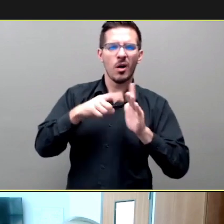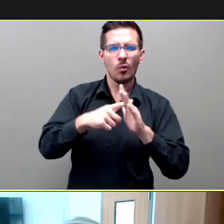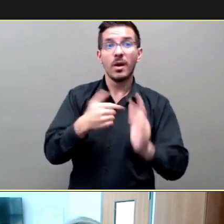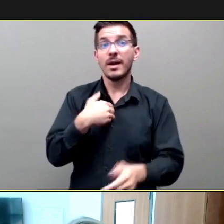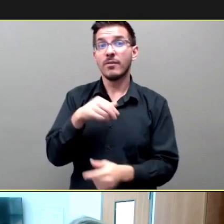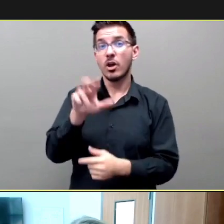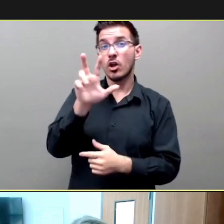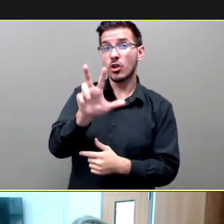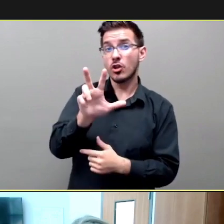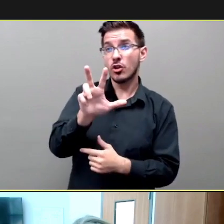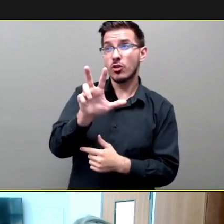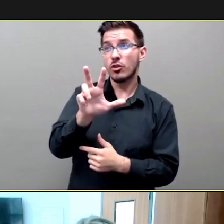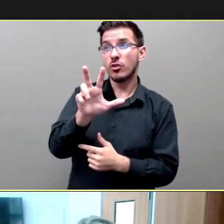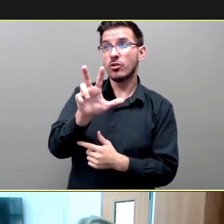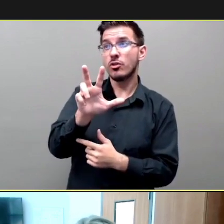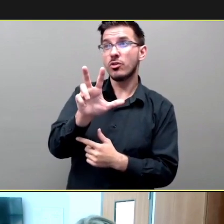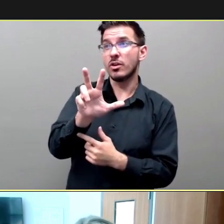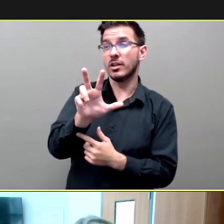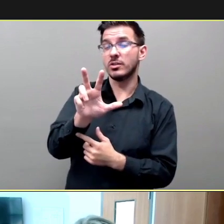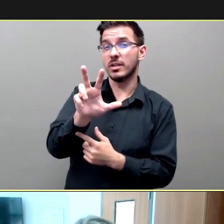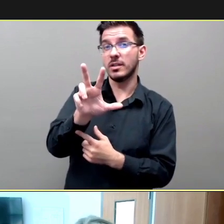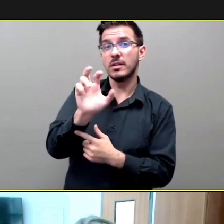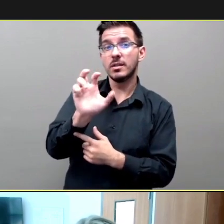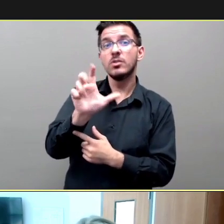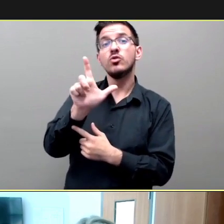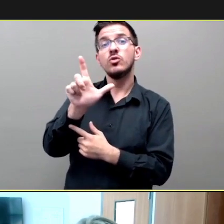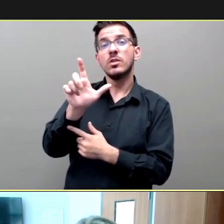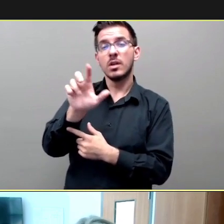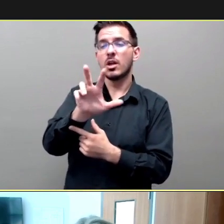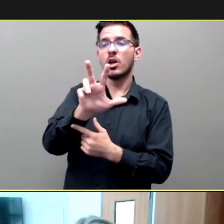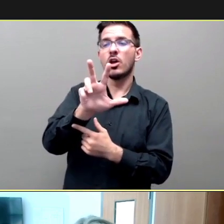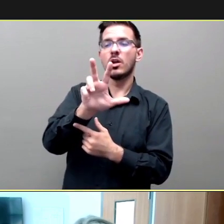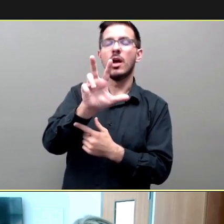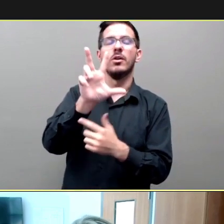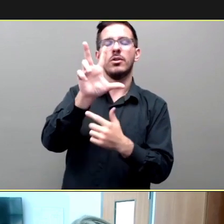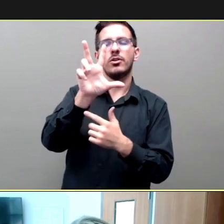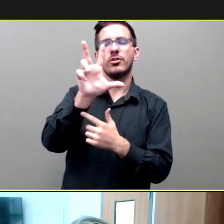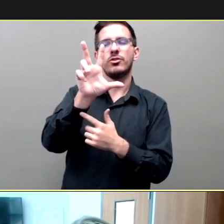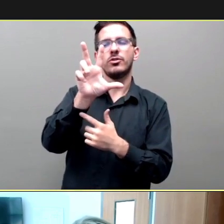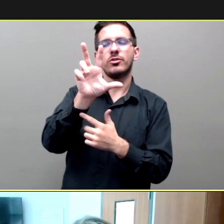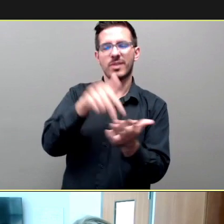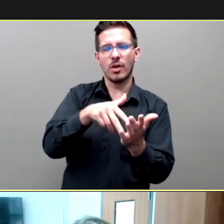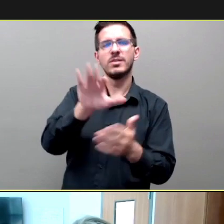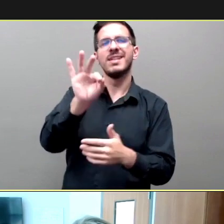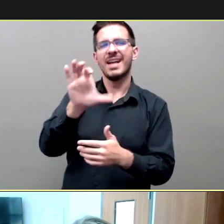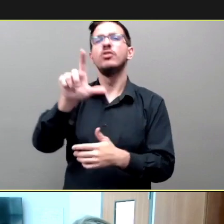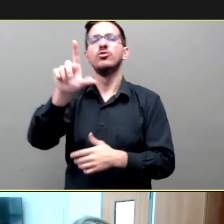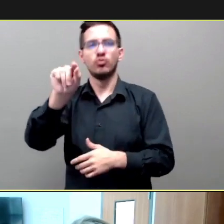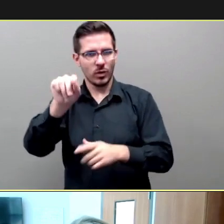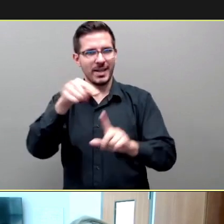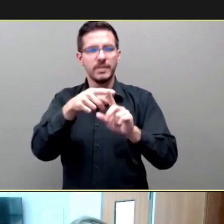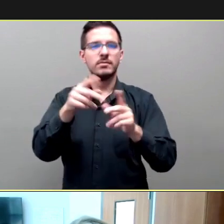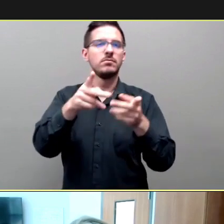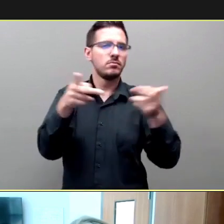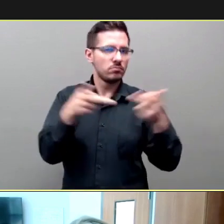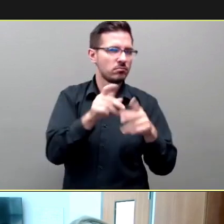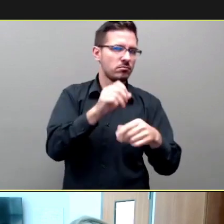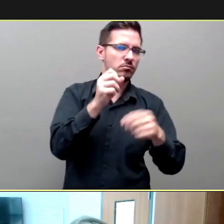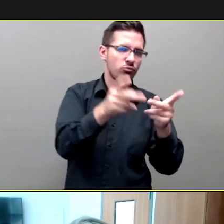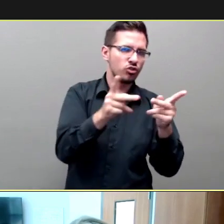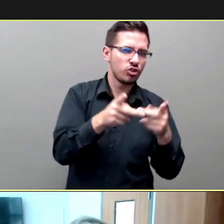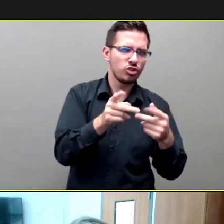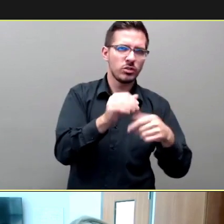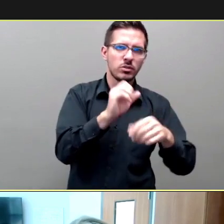3,920 authorized positions, but we're budgeted for much less. So it depends on how you calculate the vacancy rate. If